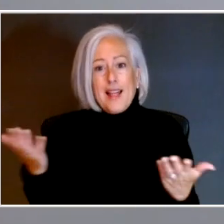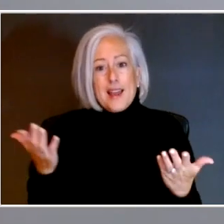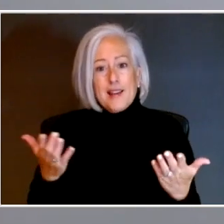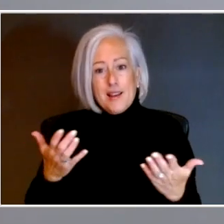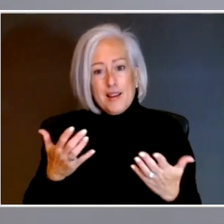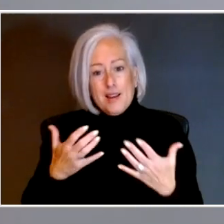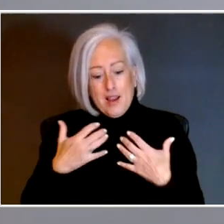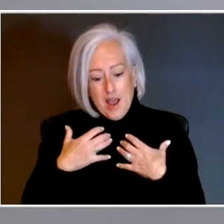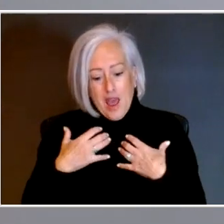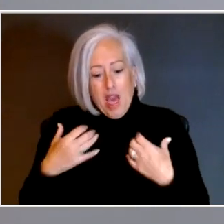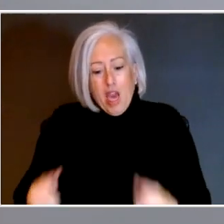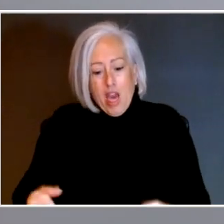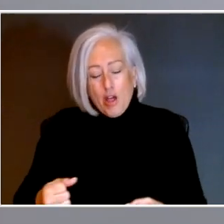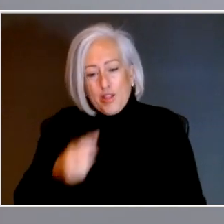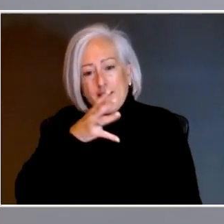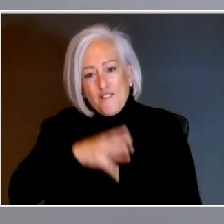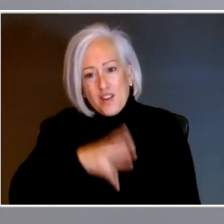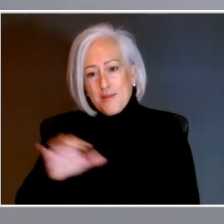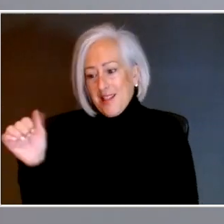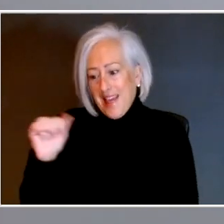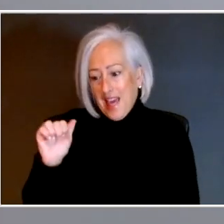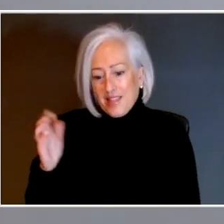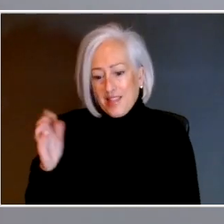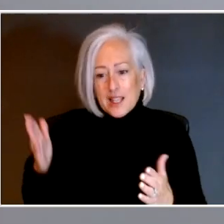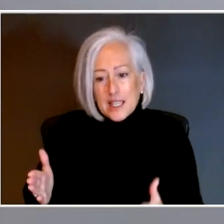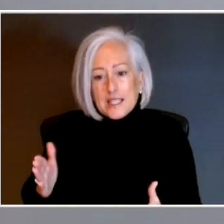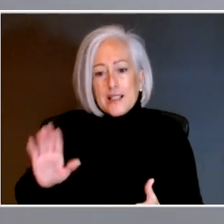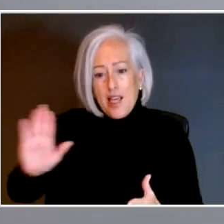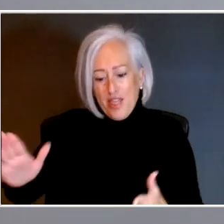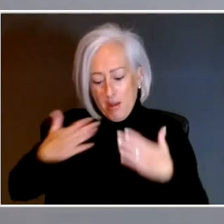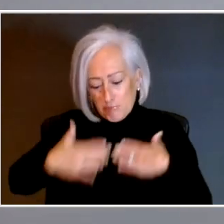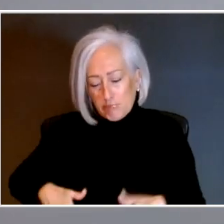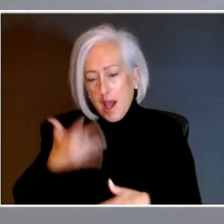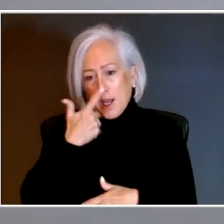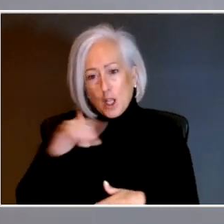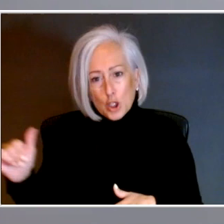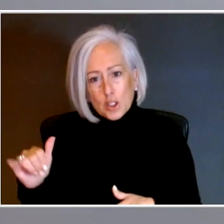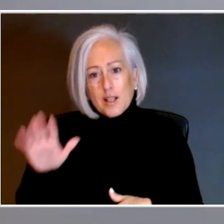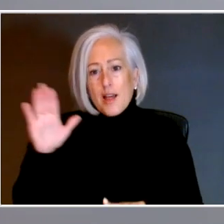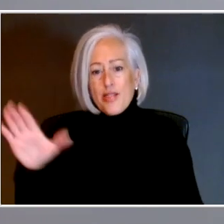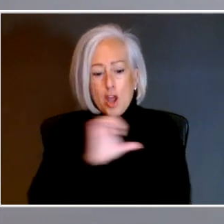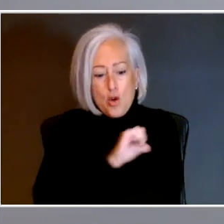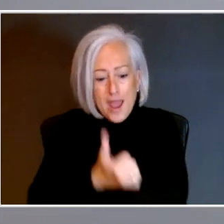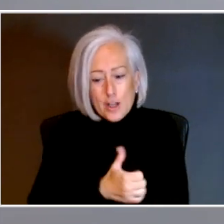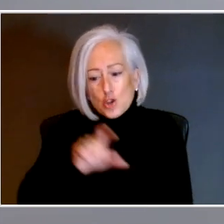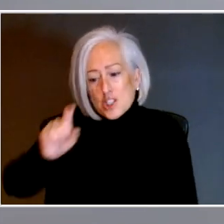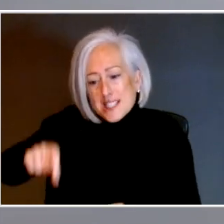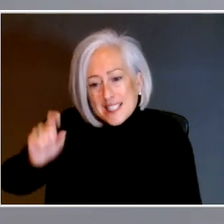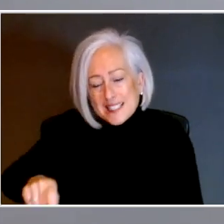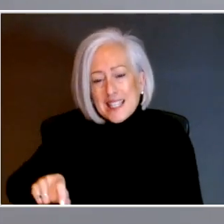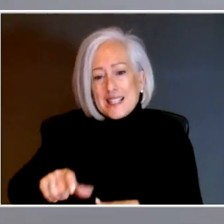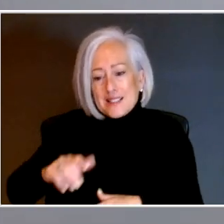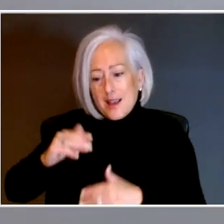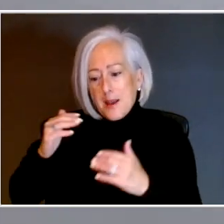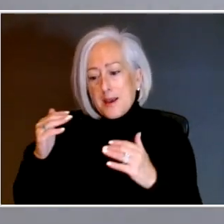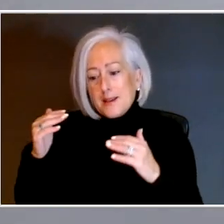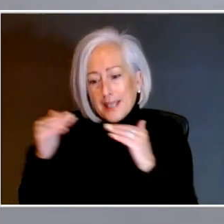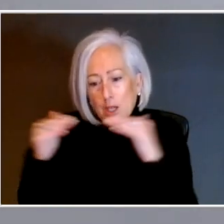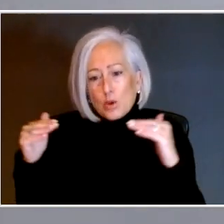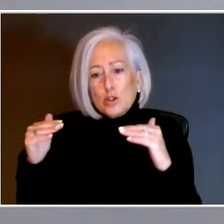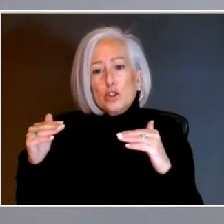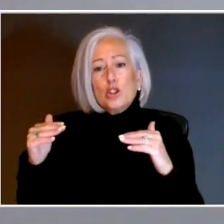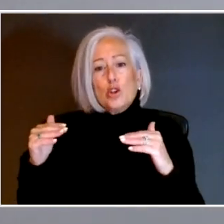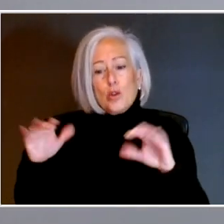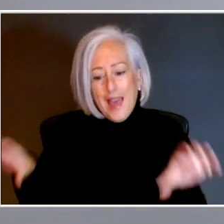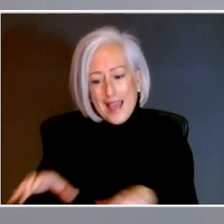athlete lives in and the high energy needs that are associated with their level of activity. So, I hear this a lot in my sessions with